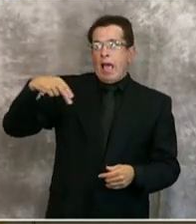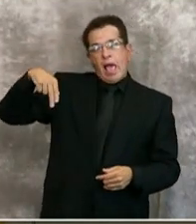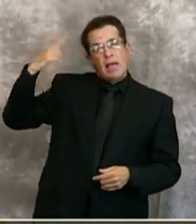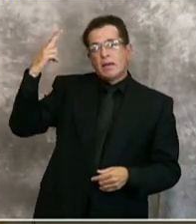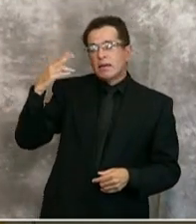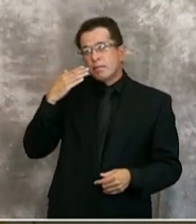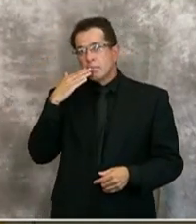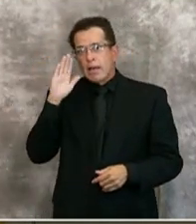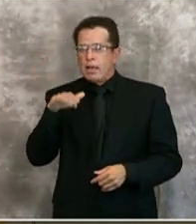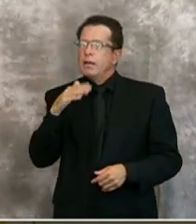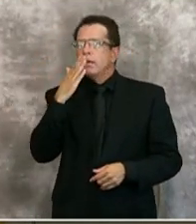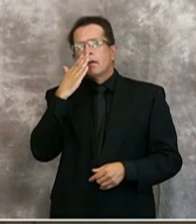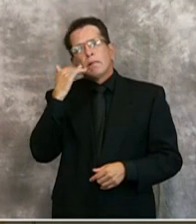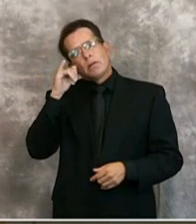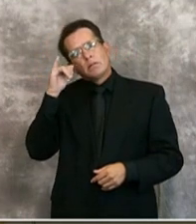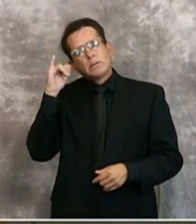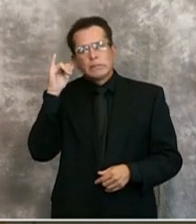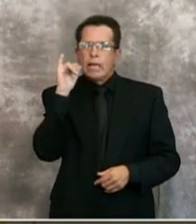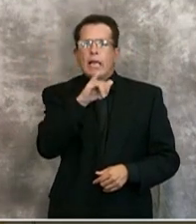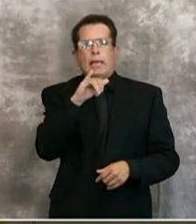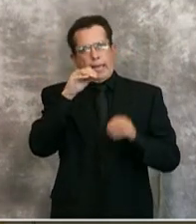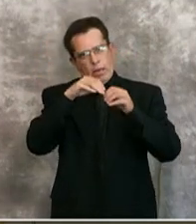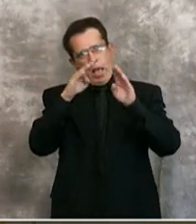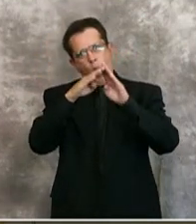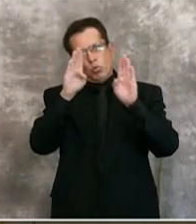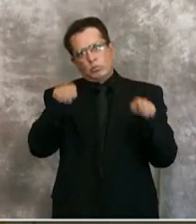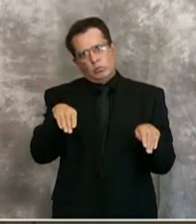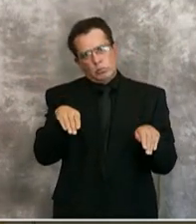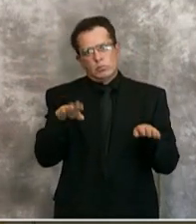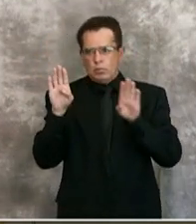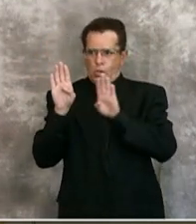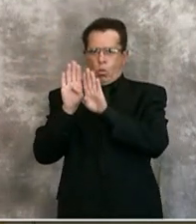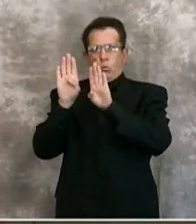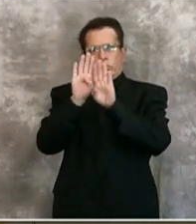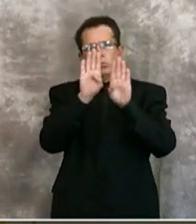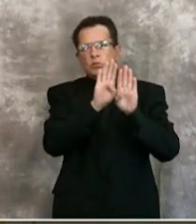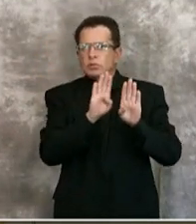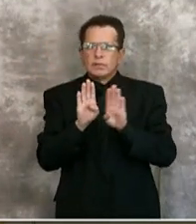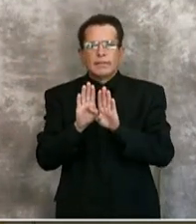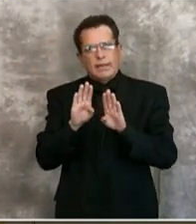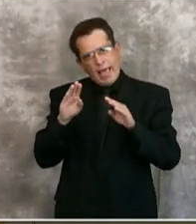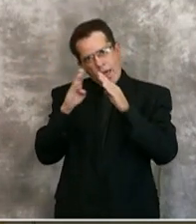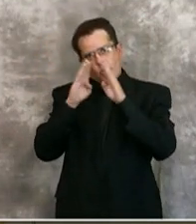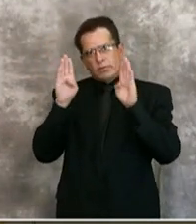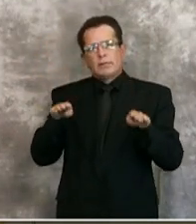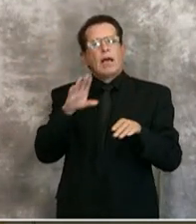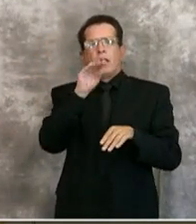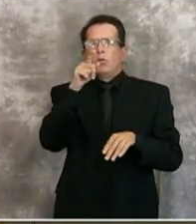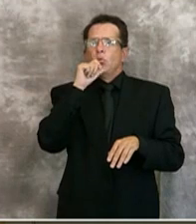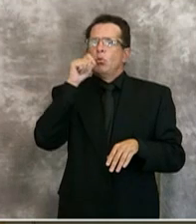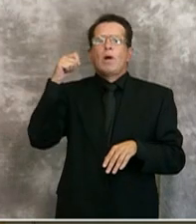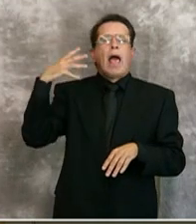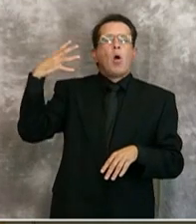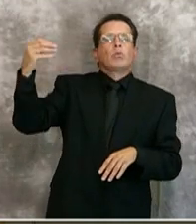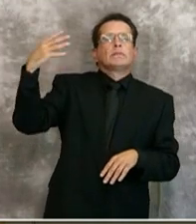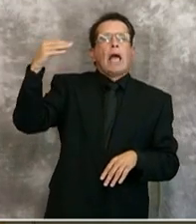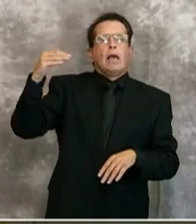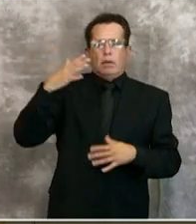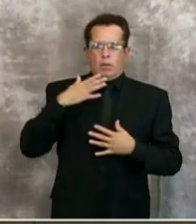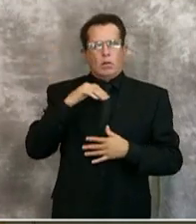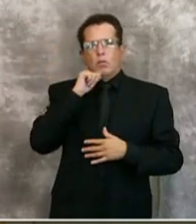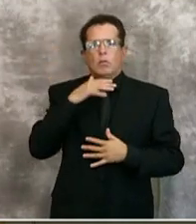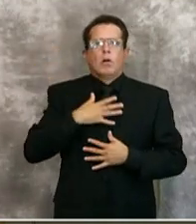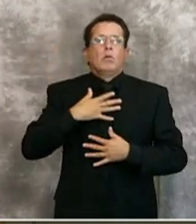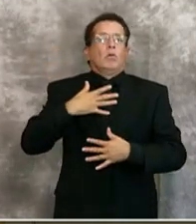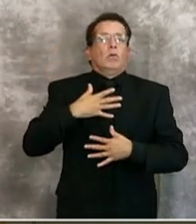to reduce your exposure by staying indoors, and also to reduce physical activity so that your respiration